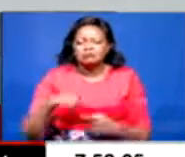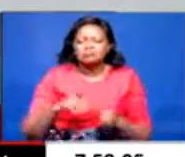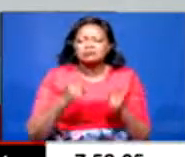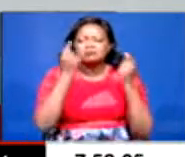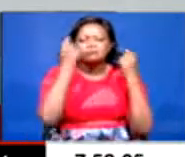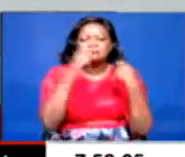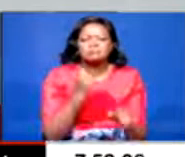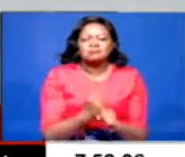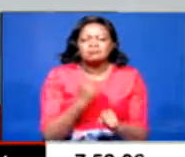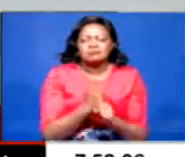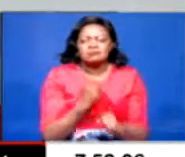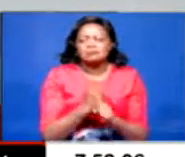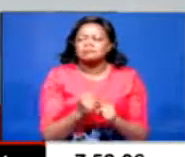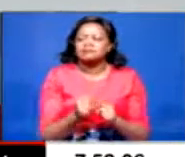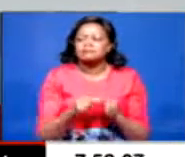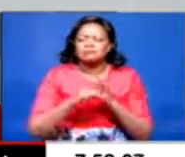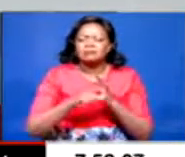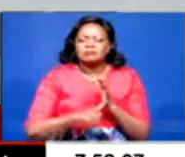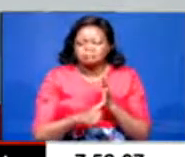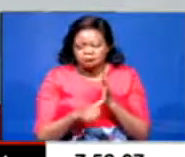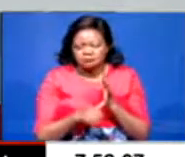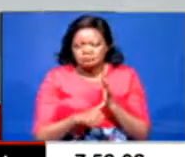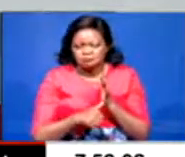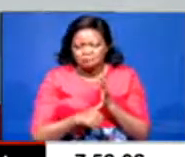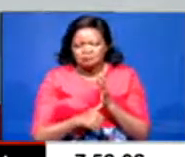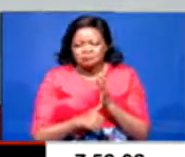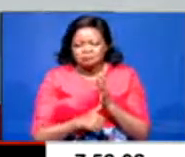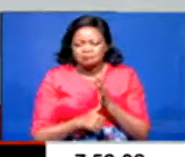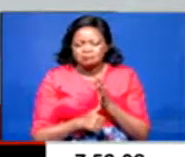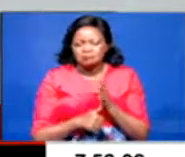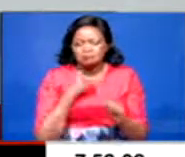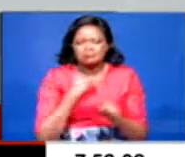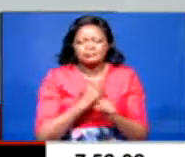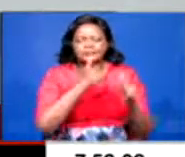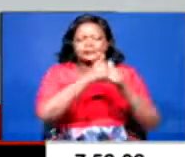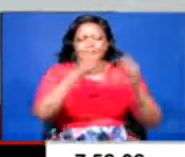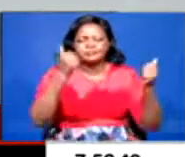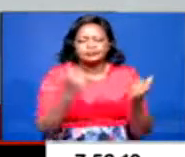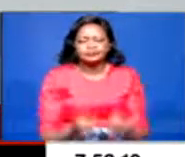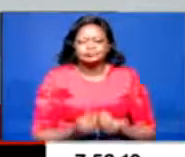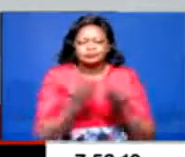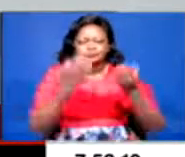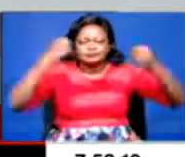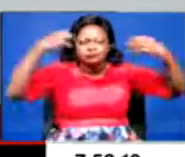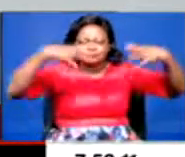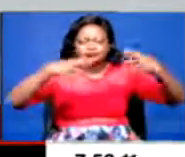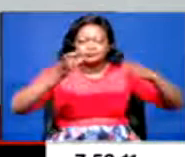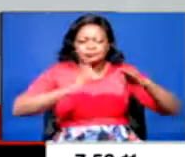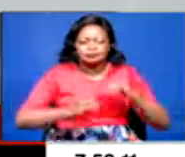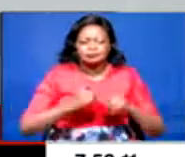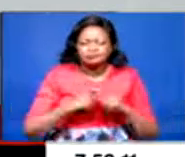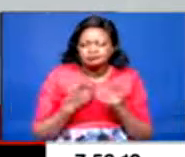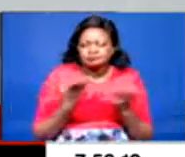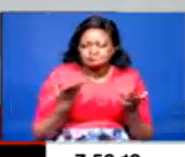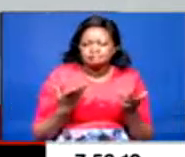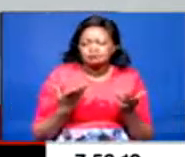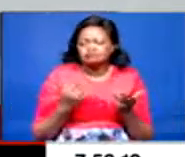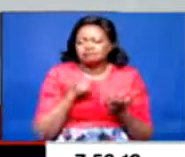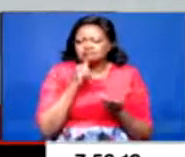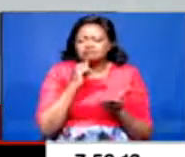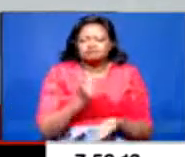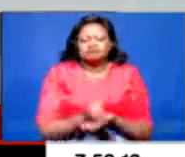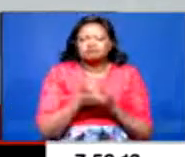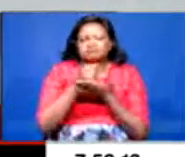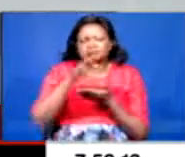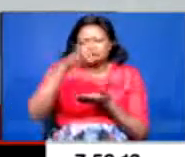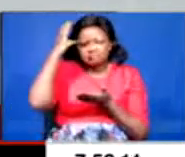be as run a tight a ship as possible and try and deliver a credible election. But that said, we haven't helped him a lot.